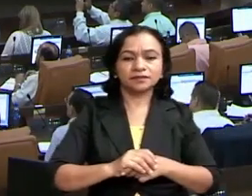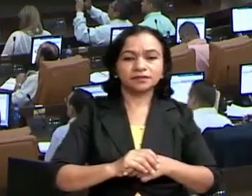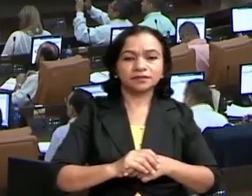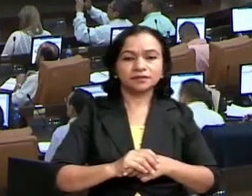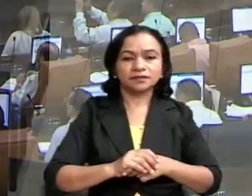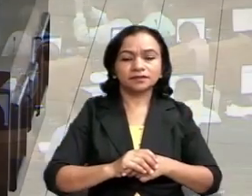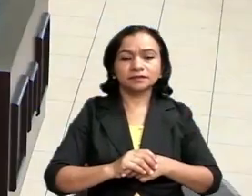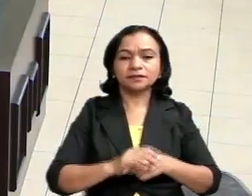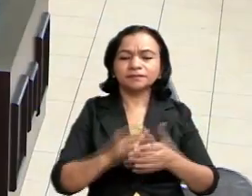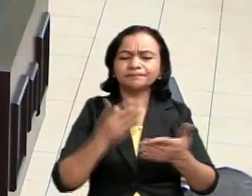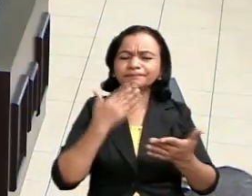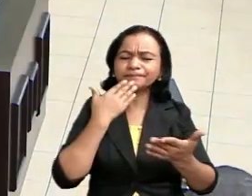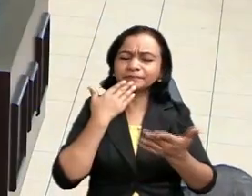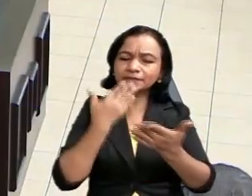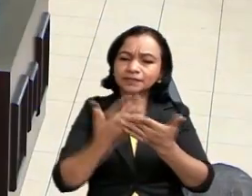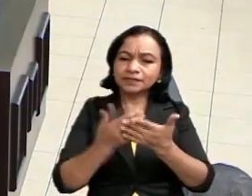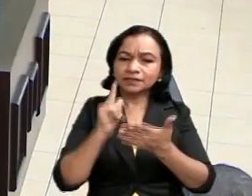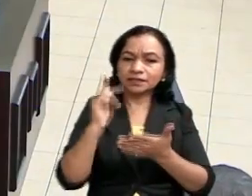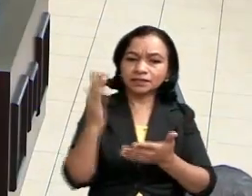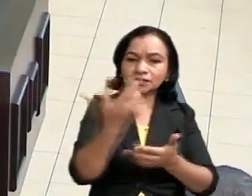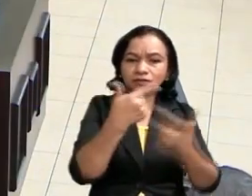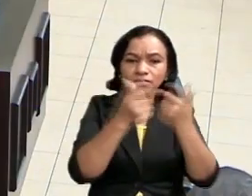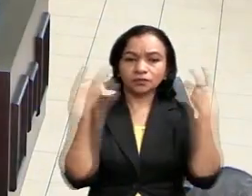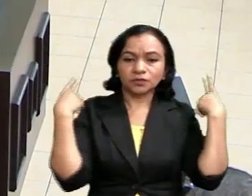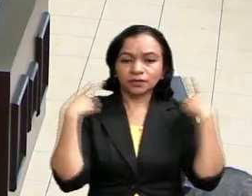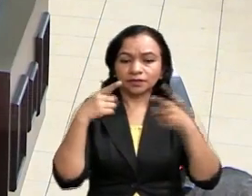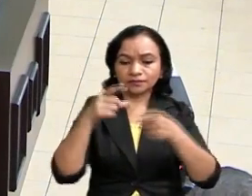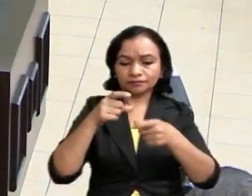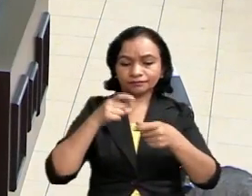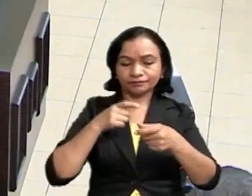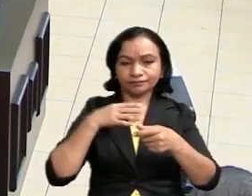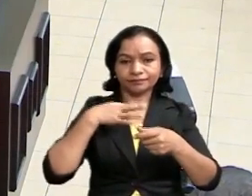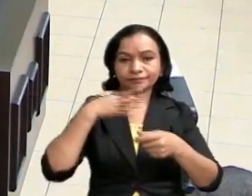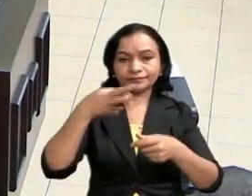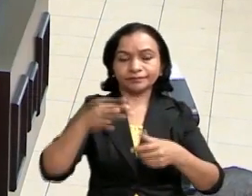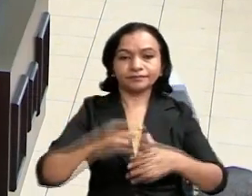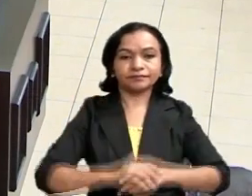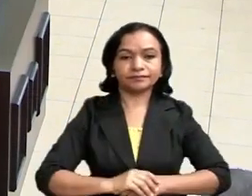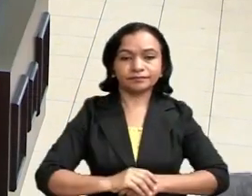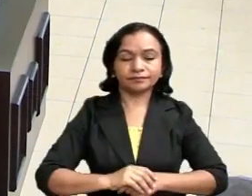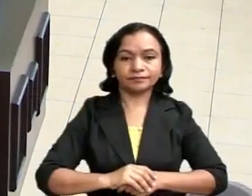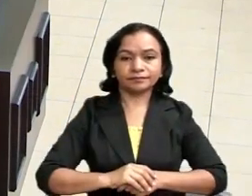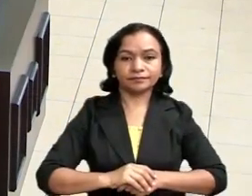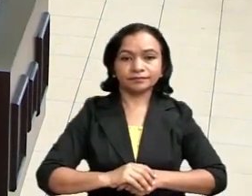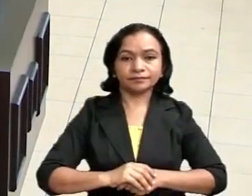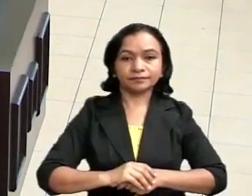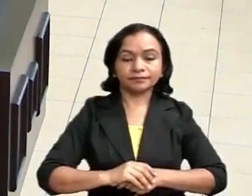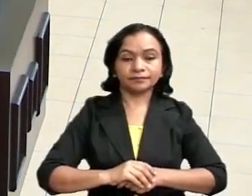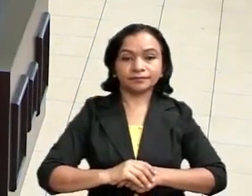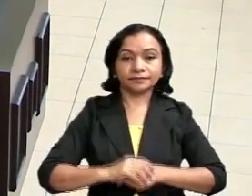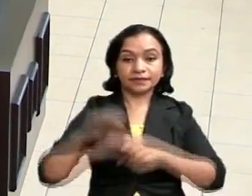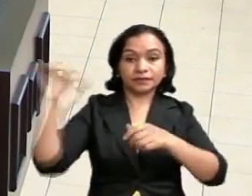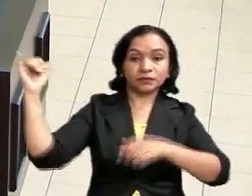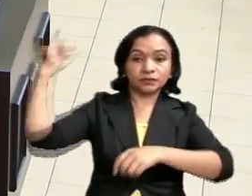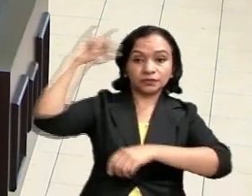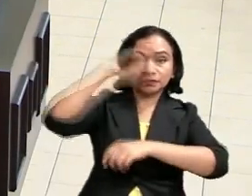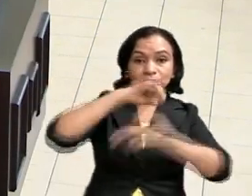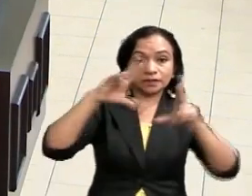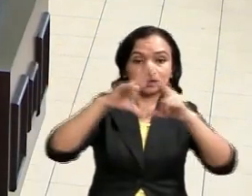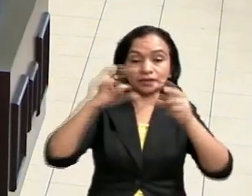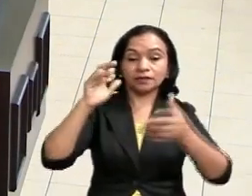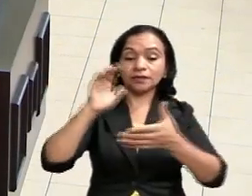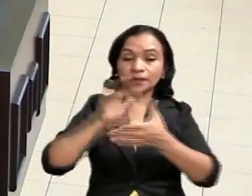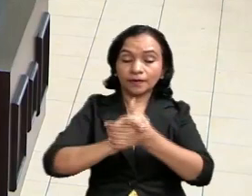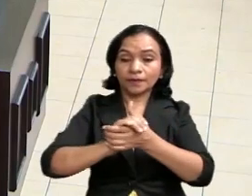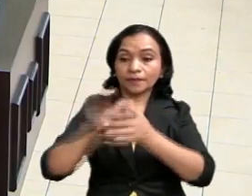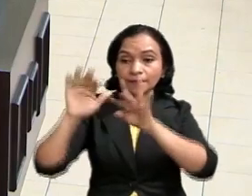directiva por invitarme. My wife and I have been coming to Nicaragua. Mi esposa y yo hemos estado en Nicaragua. This is our fifth trip